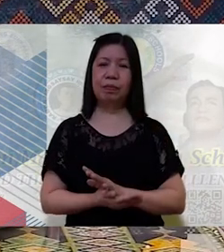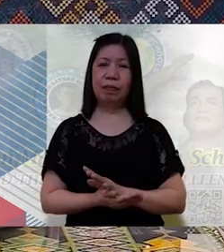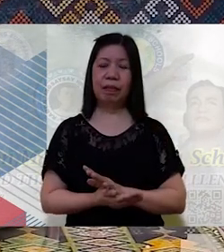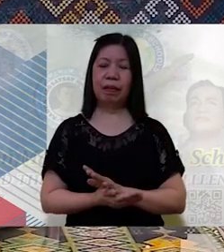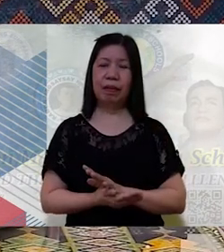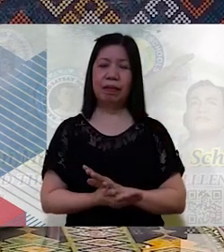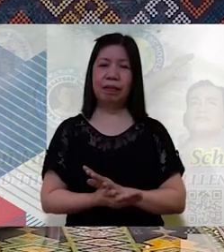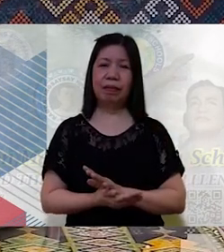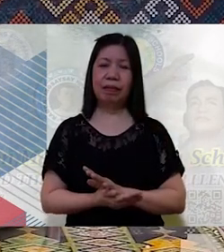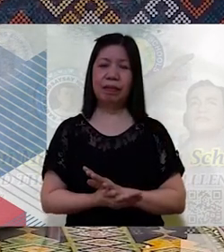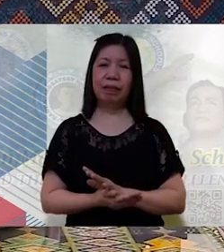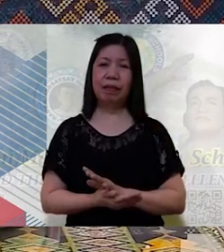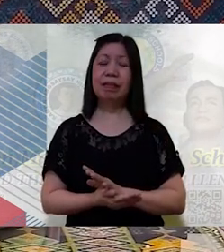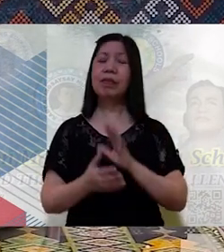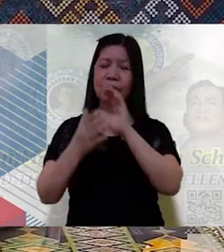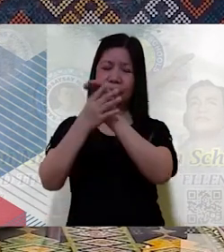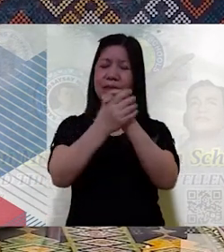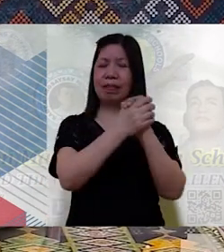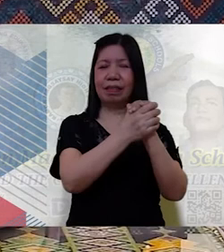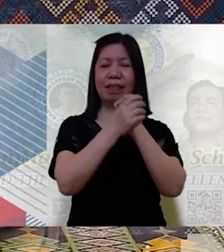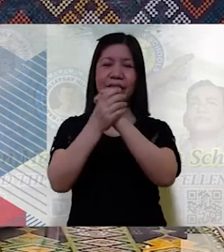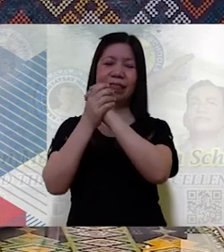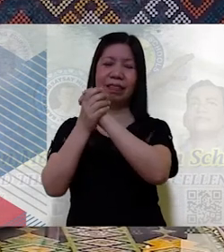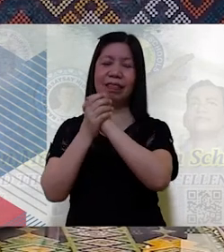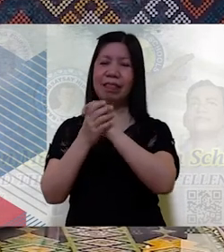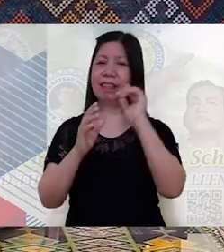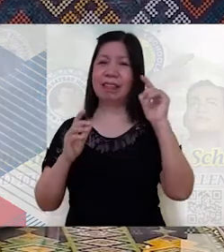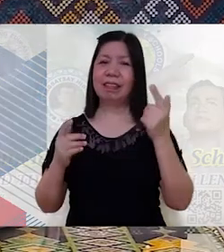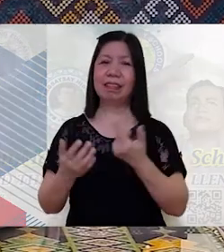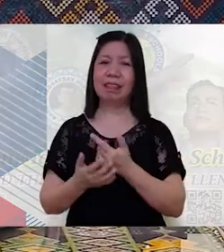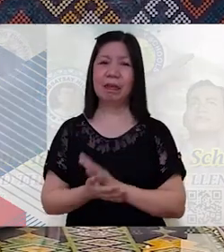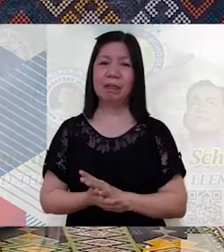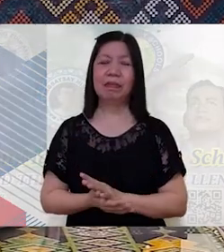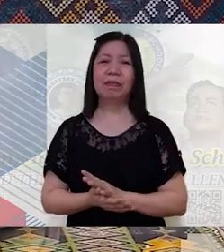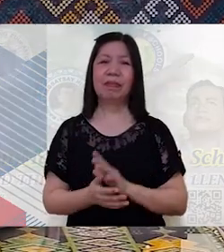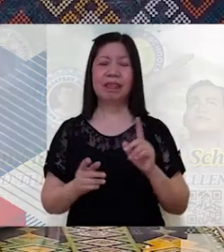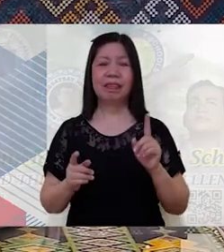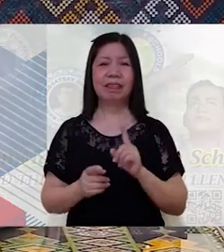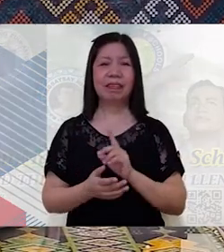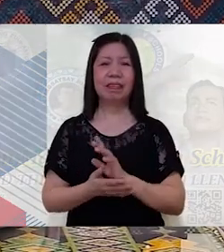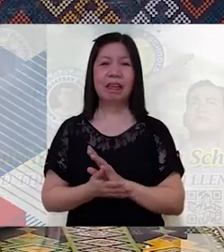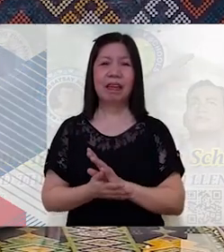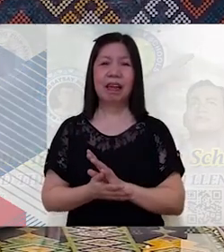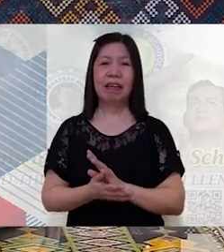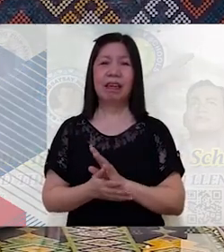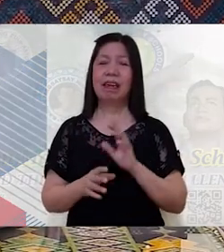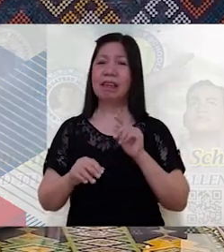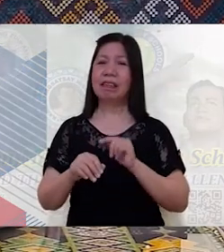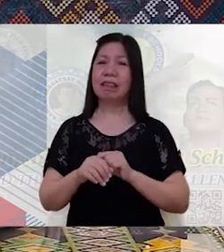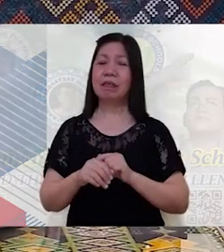most of the congratulatory greetings fall on